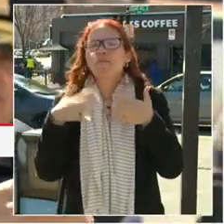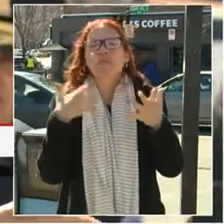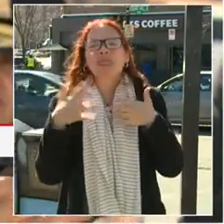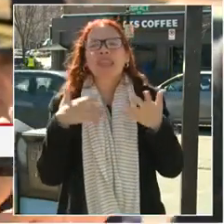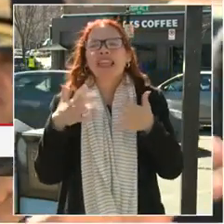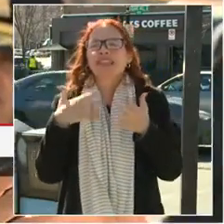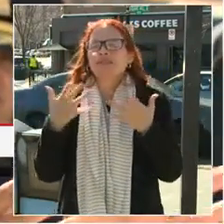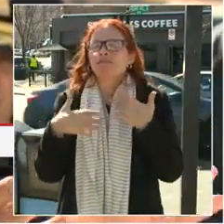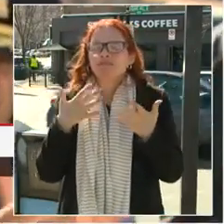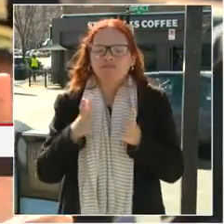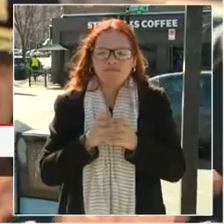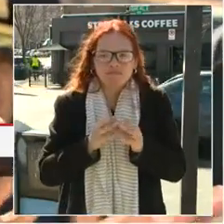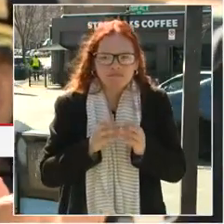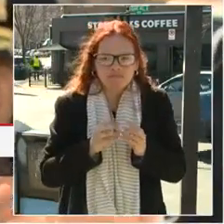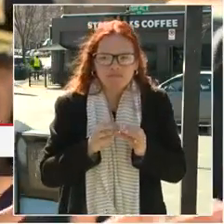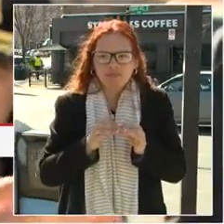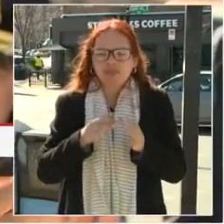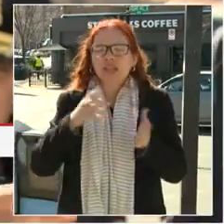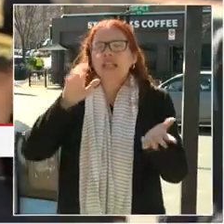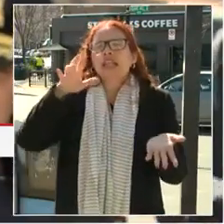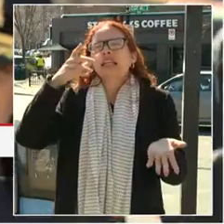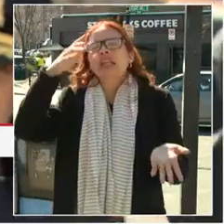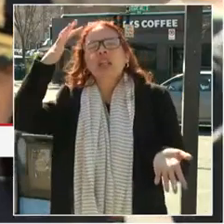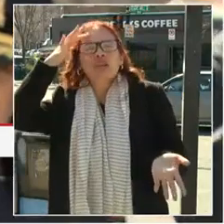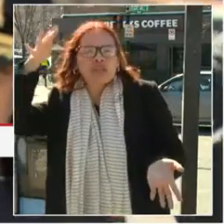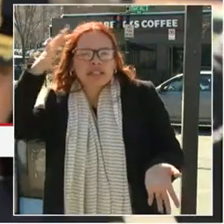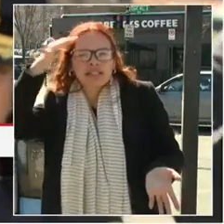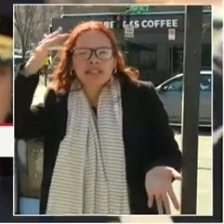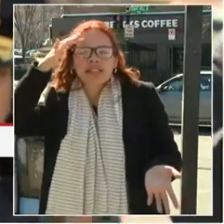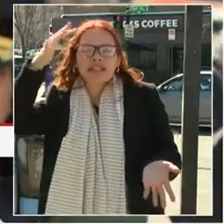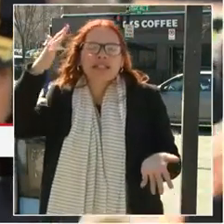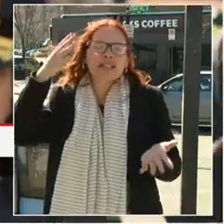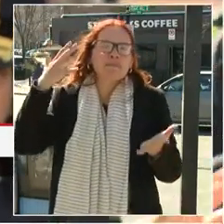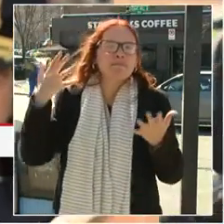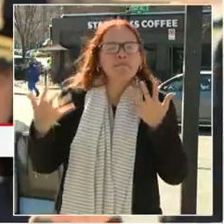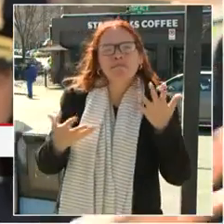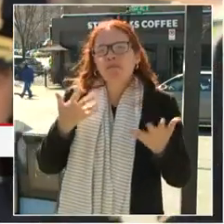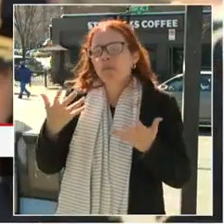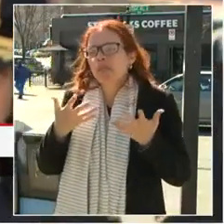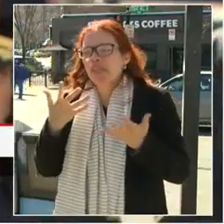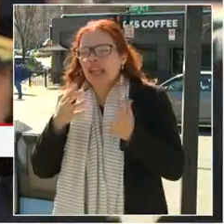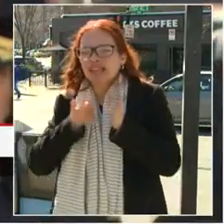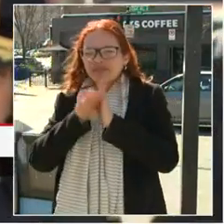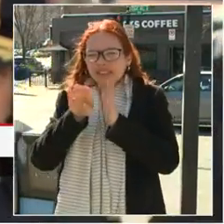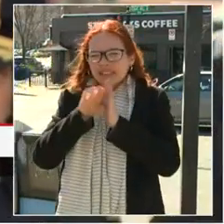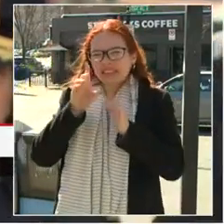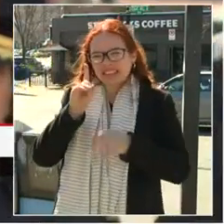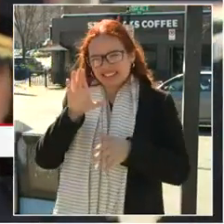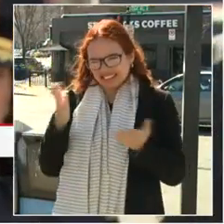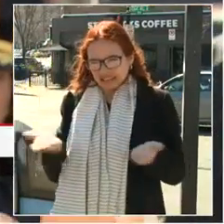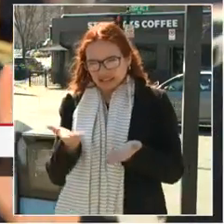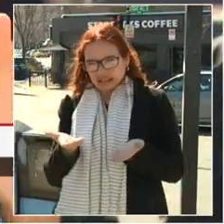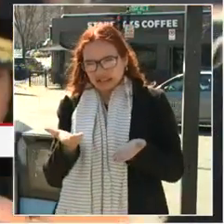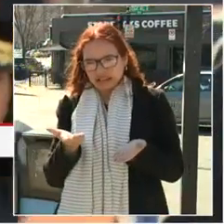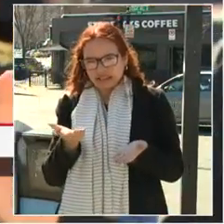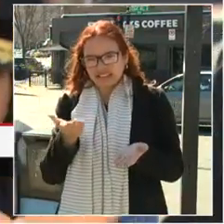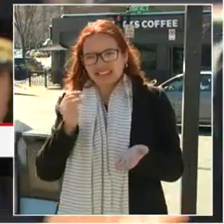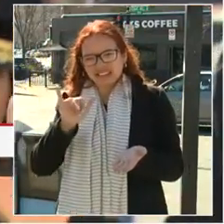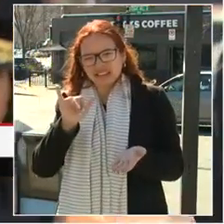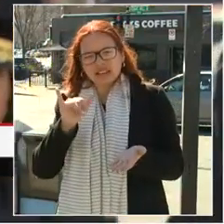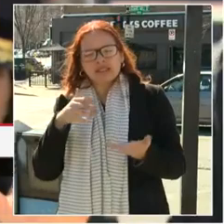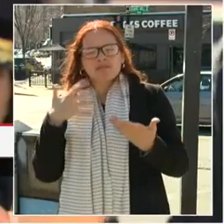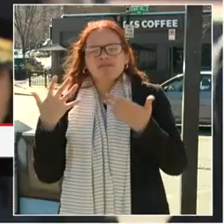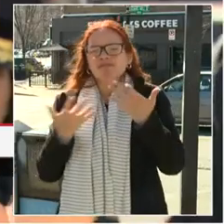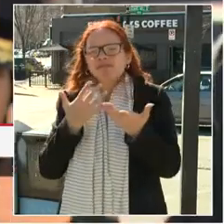There is a philosophy that's developing in the district that you have to be all for, you're not